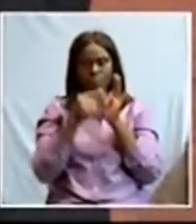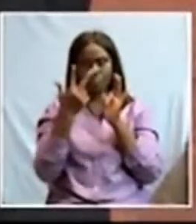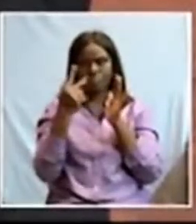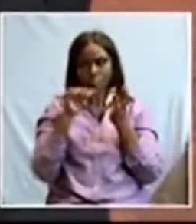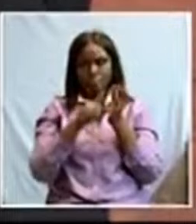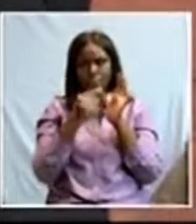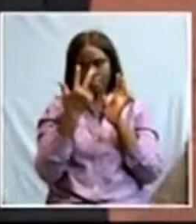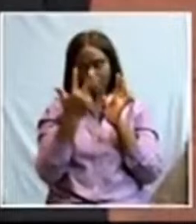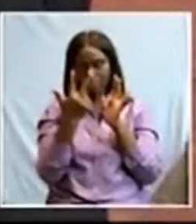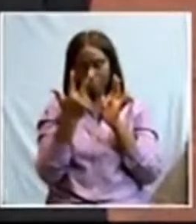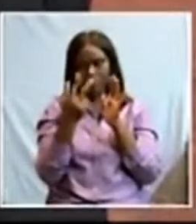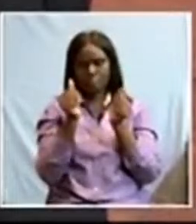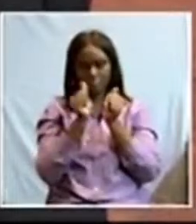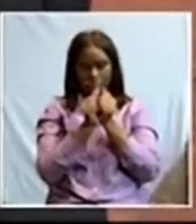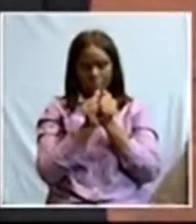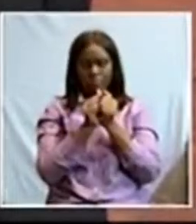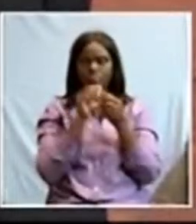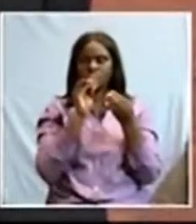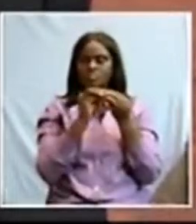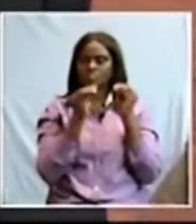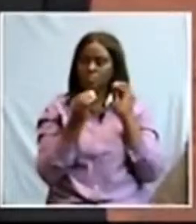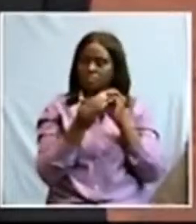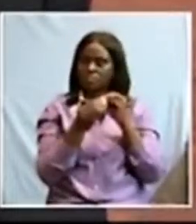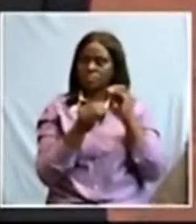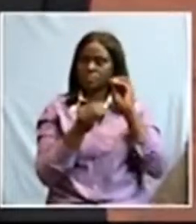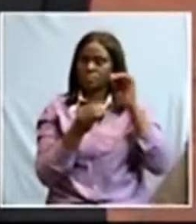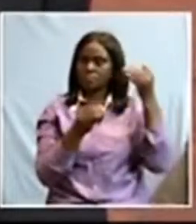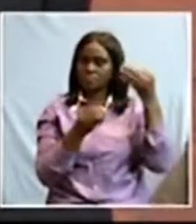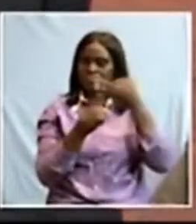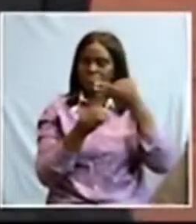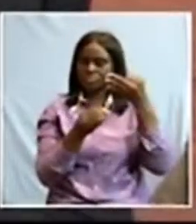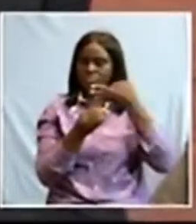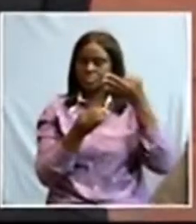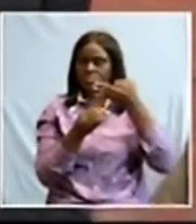5.2.3.2, read together with Appendix F,